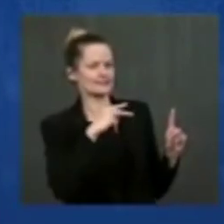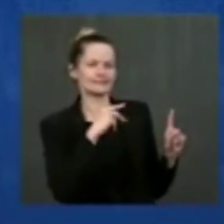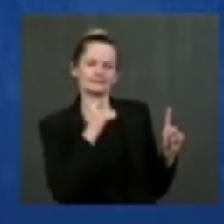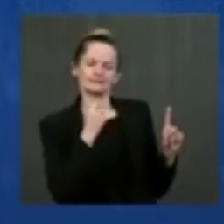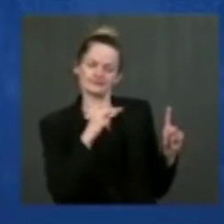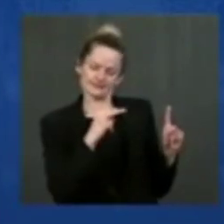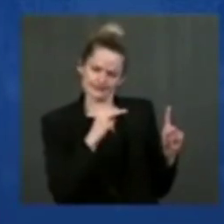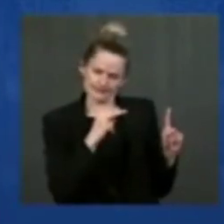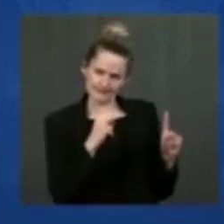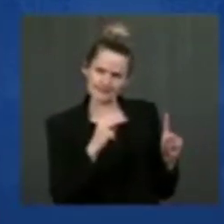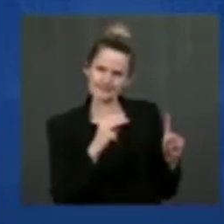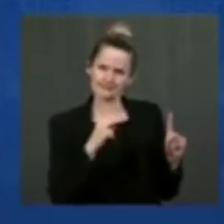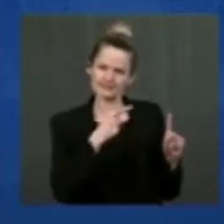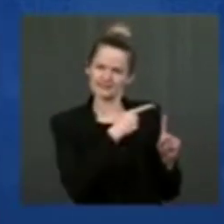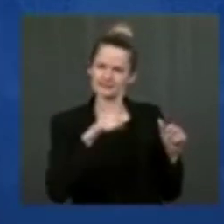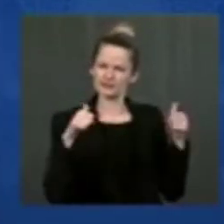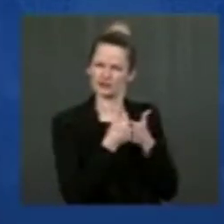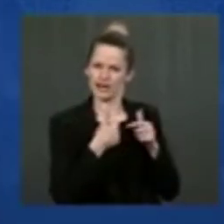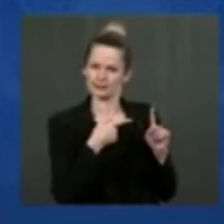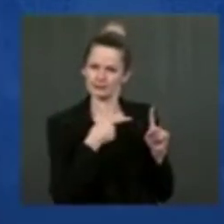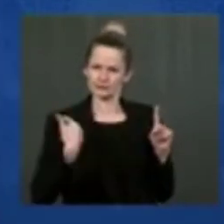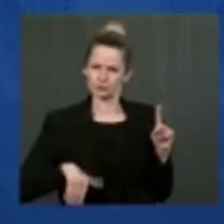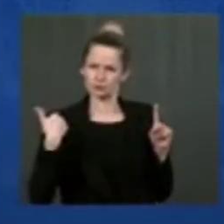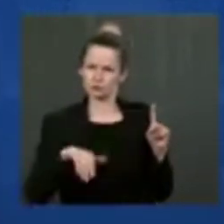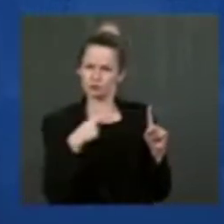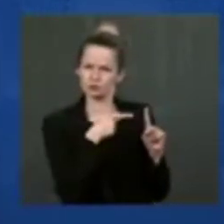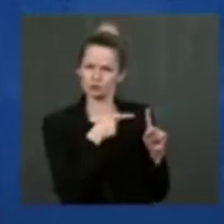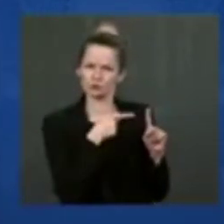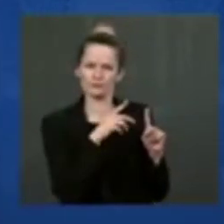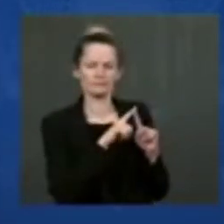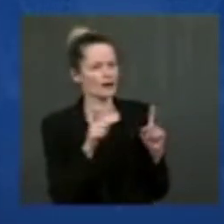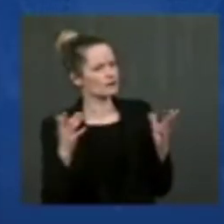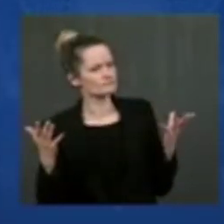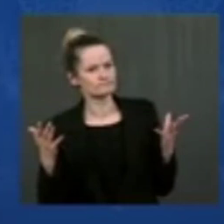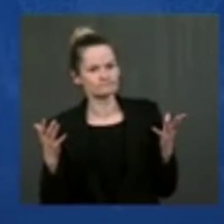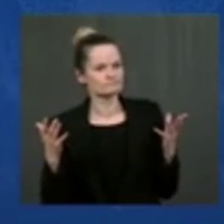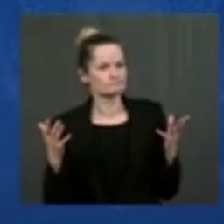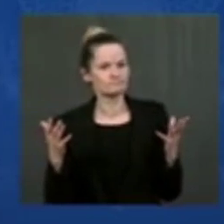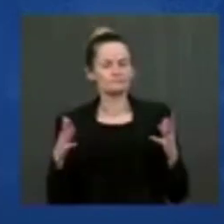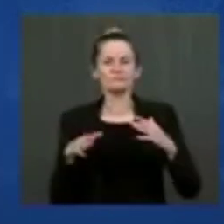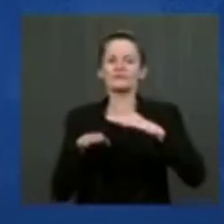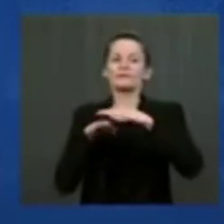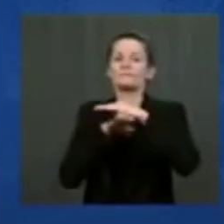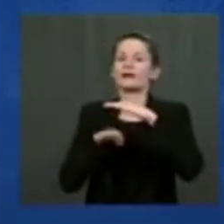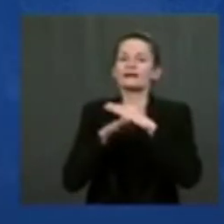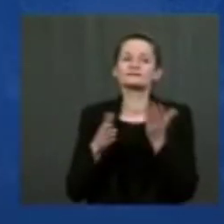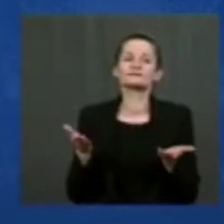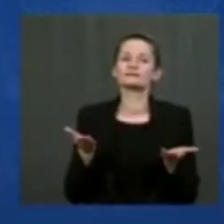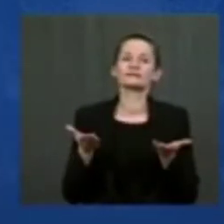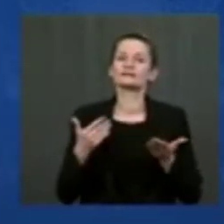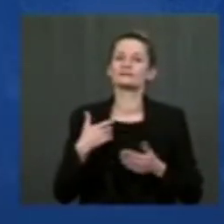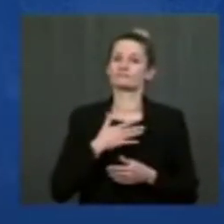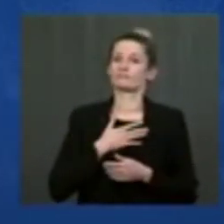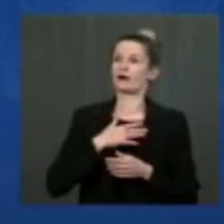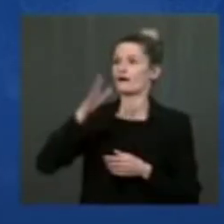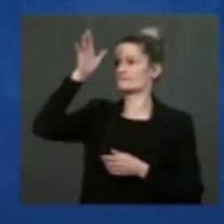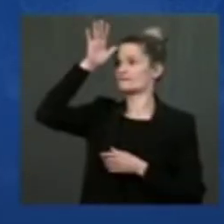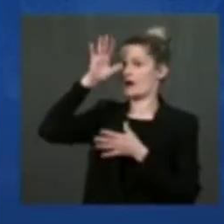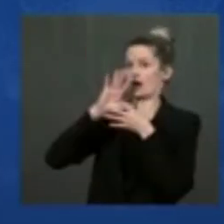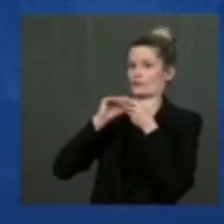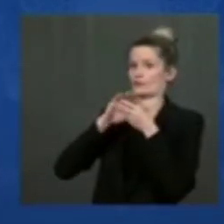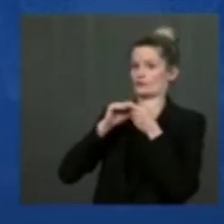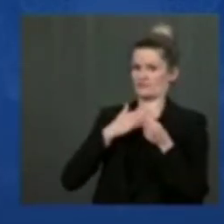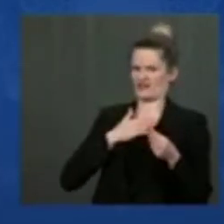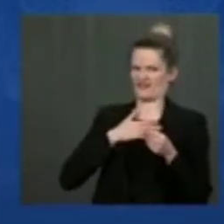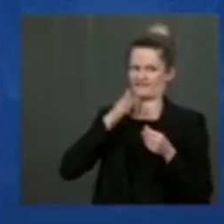think about it. What are the basic things? My dad used to say, we just ought to give people ability to just be